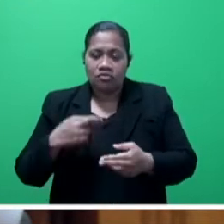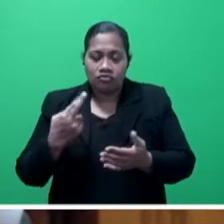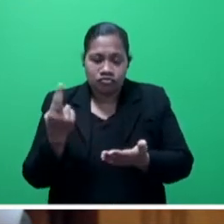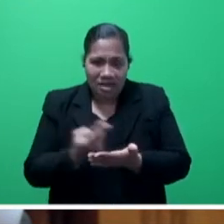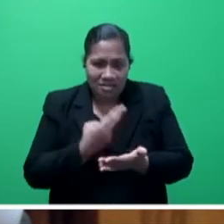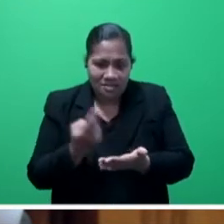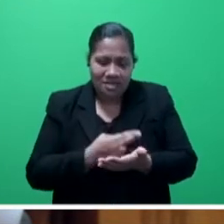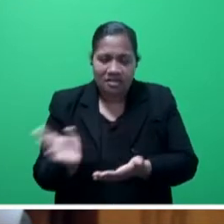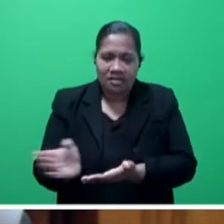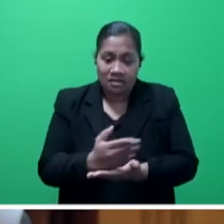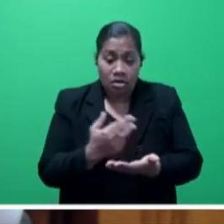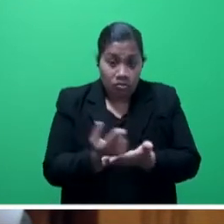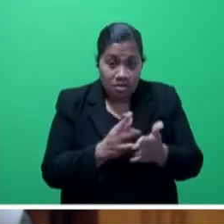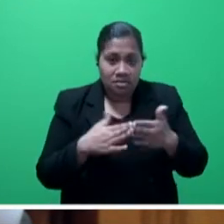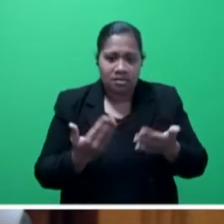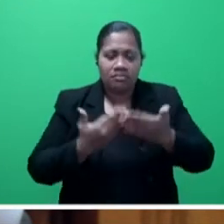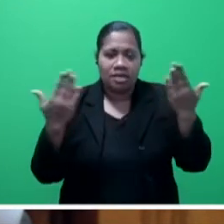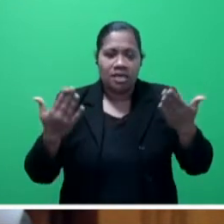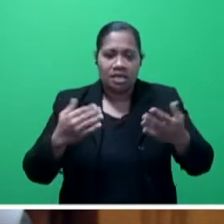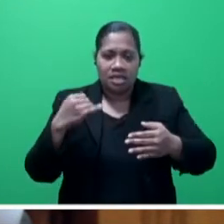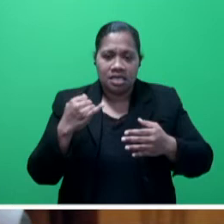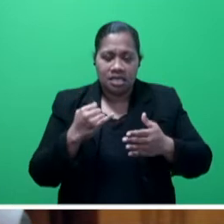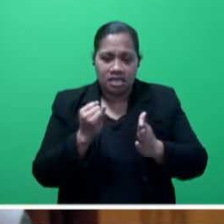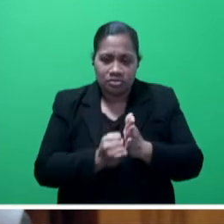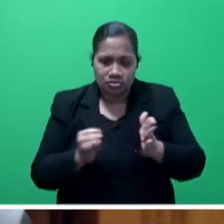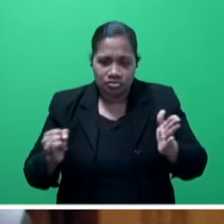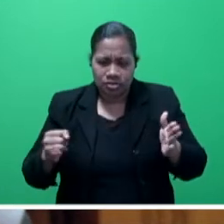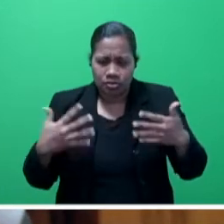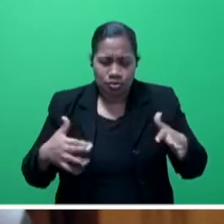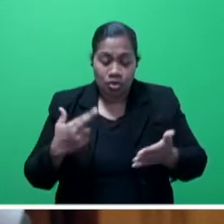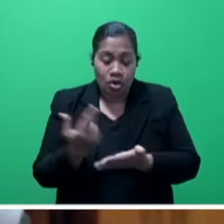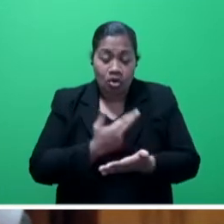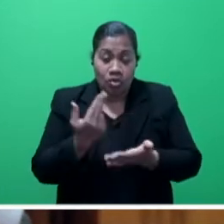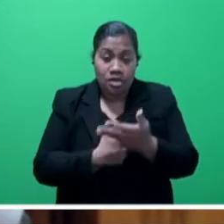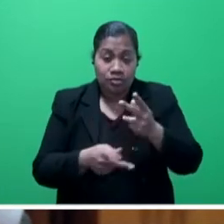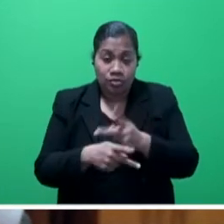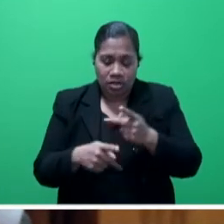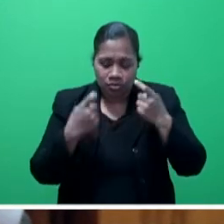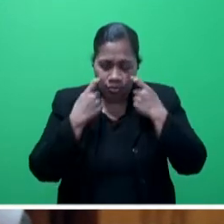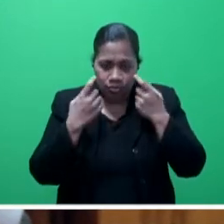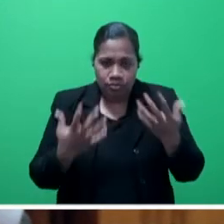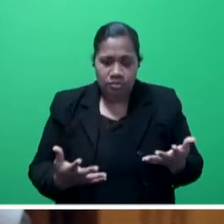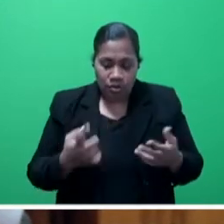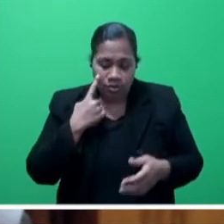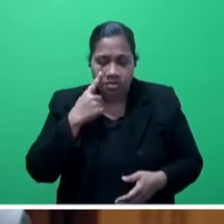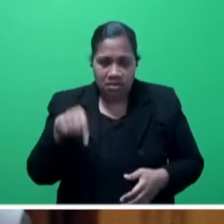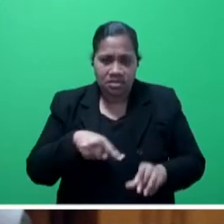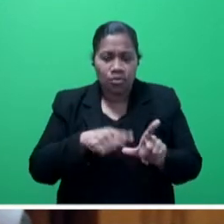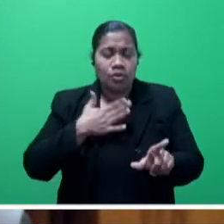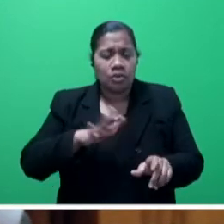a big industry now, Mr. Speaker, said. Massive growth in rice production we have witnessed this year, and we want to ensure